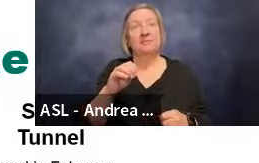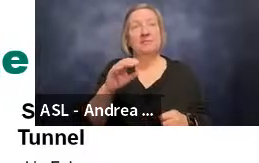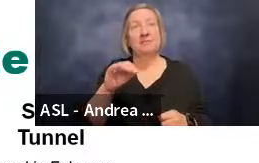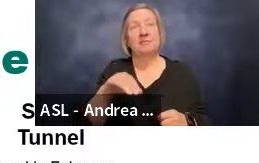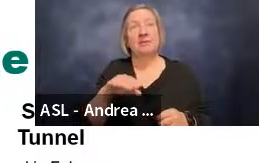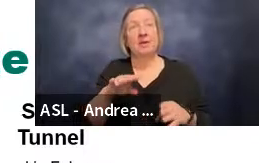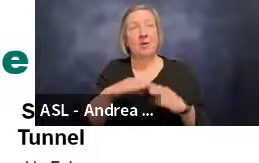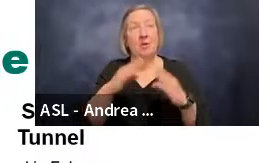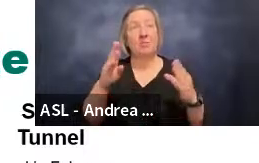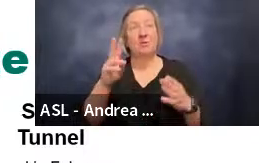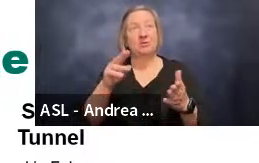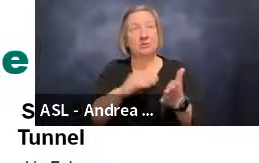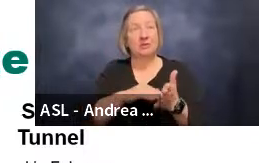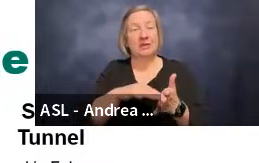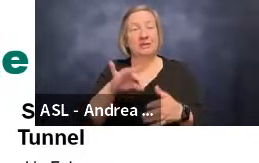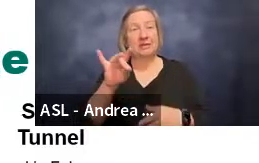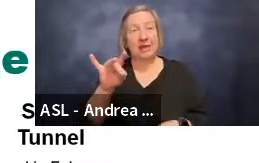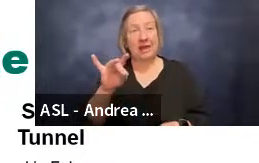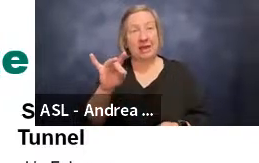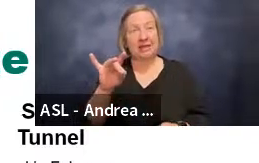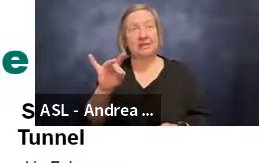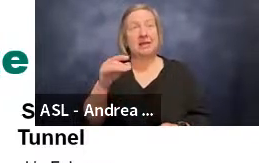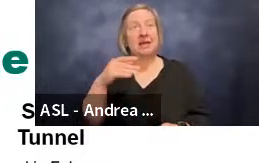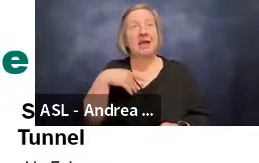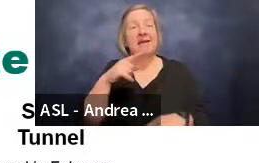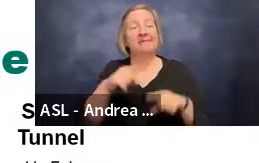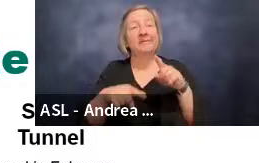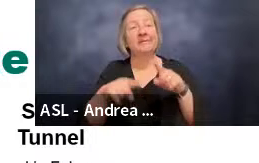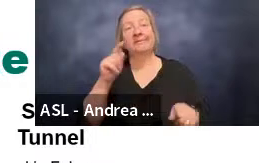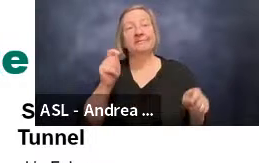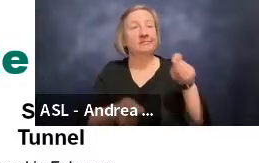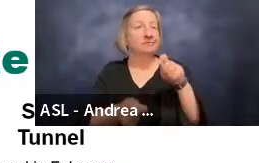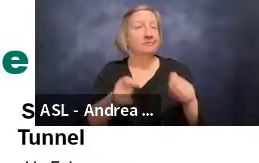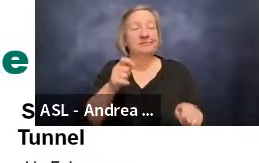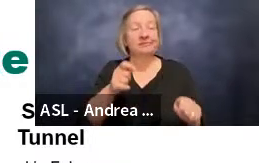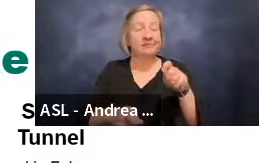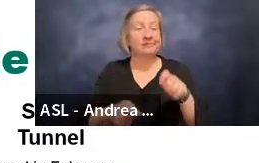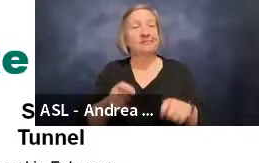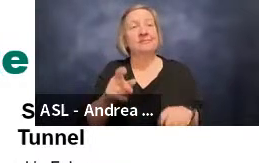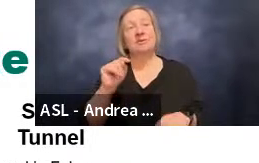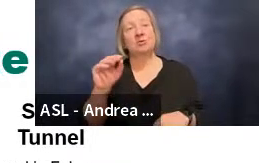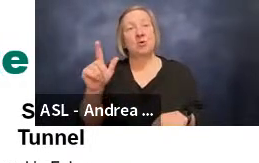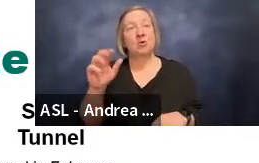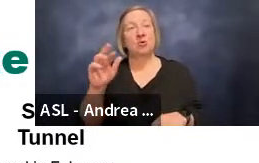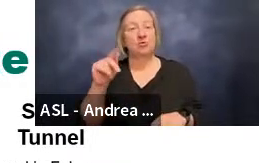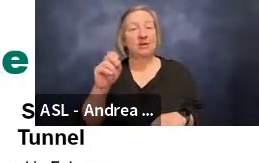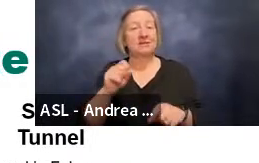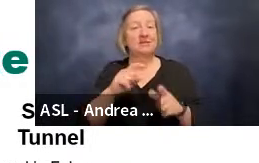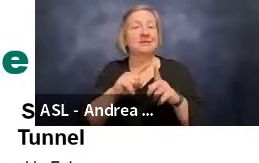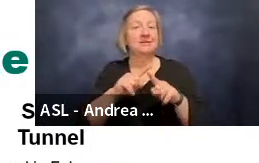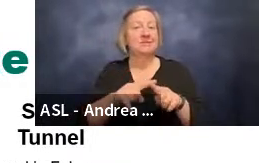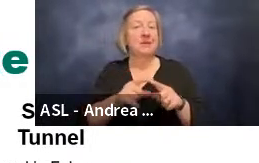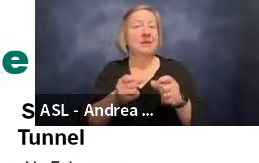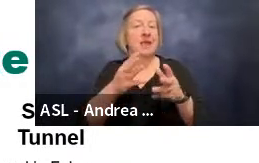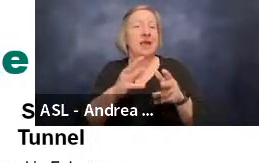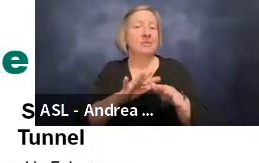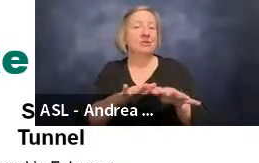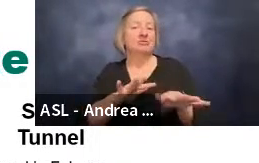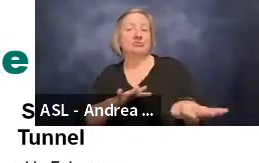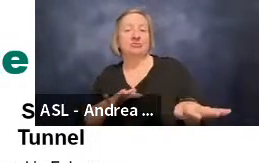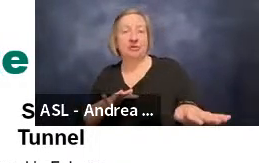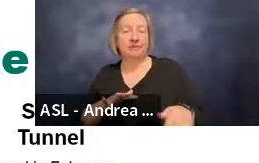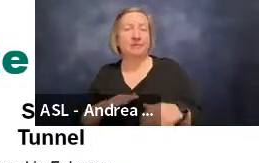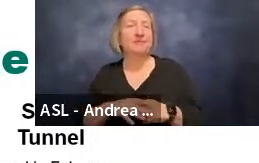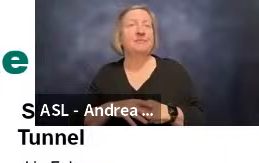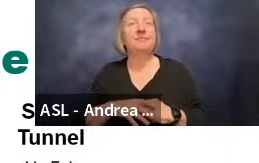in 2008, and they have dynamic toll rates that change with the level of congestion. Next up, the